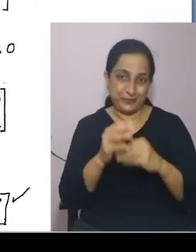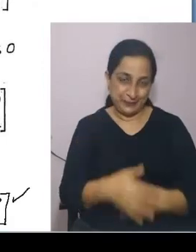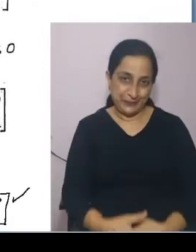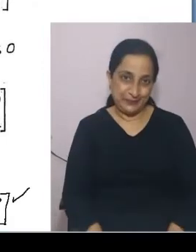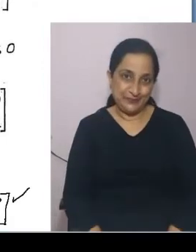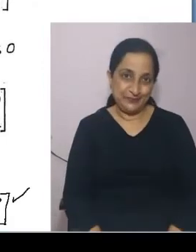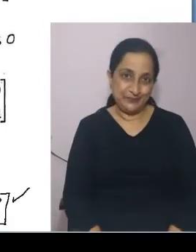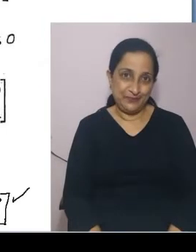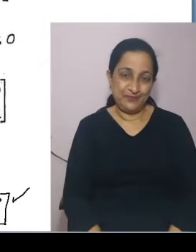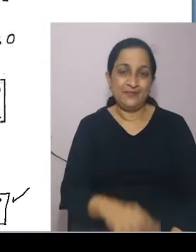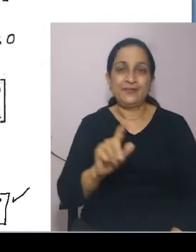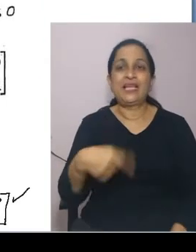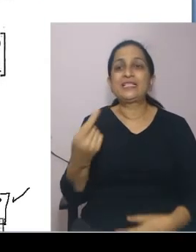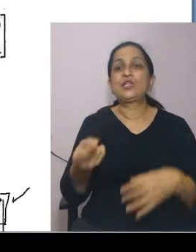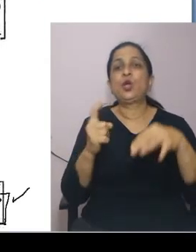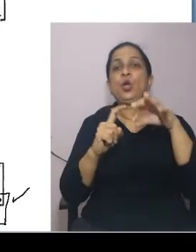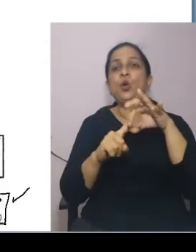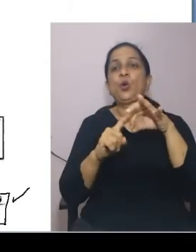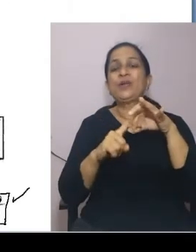seventh